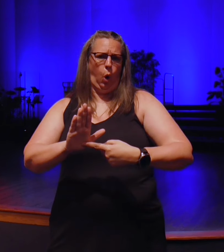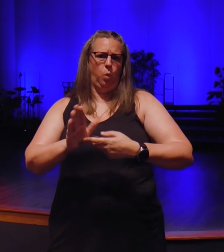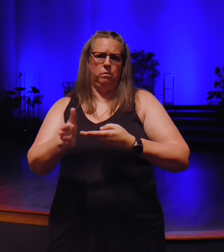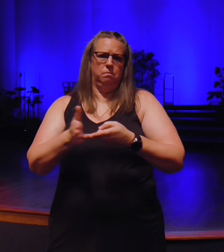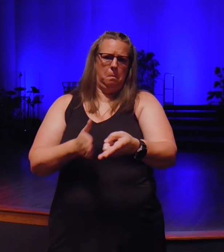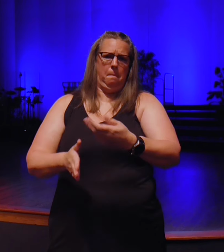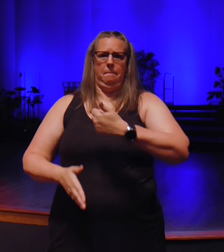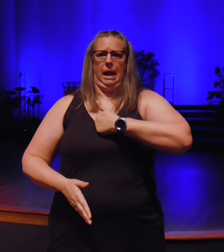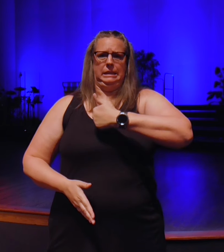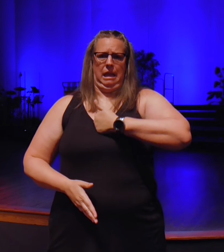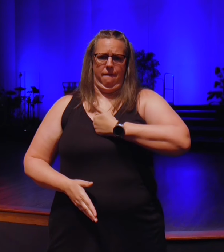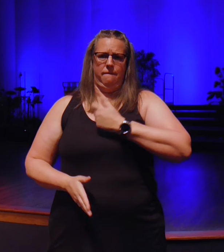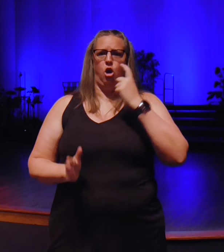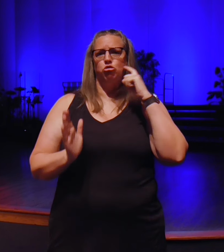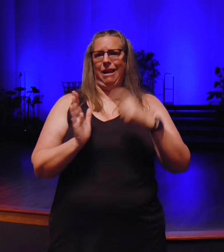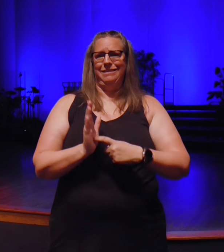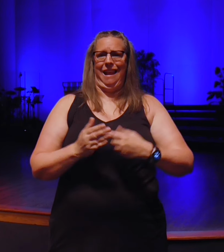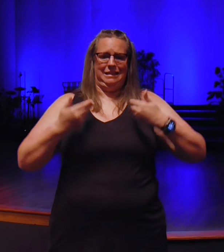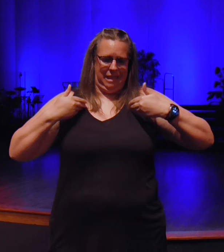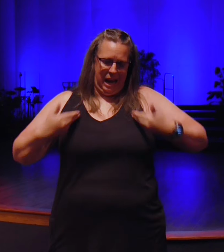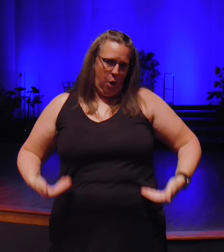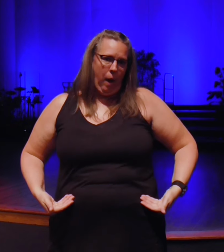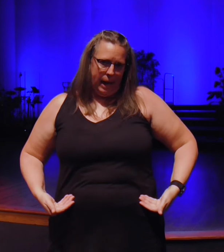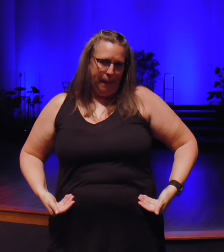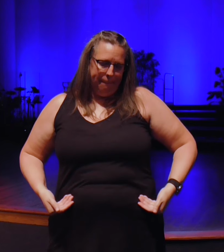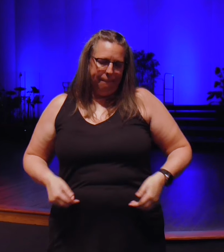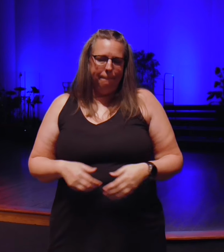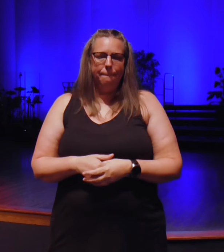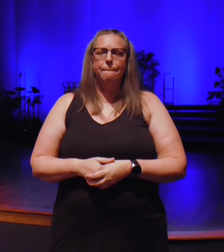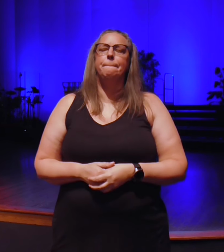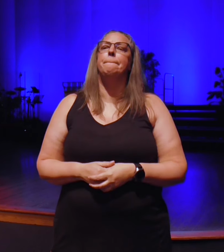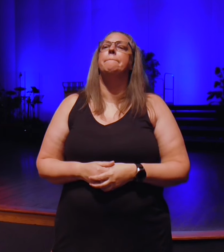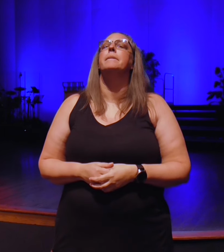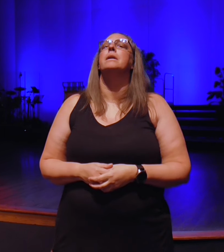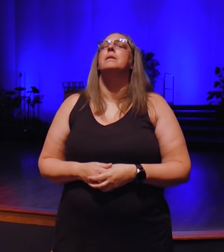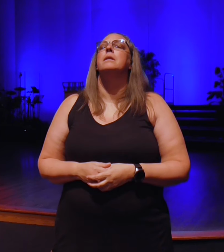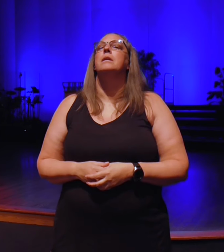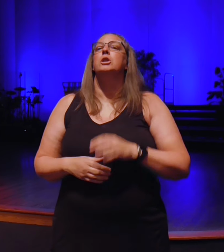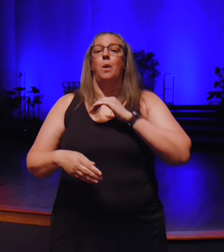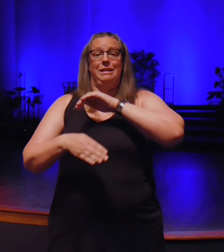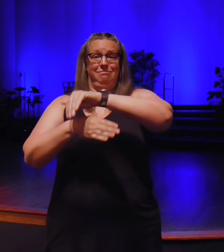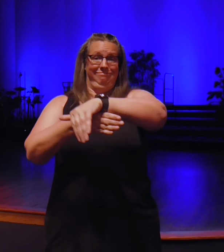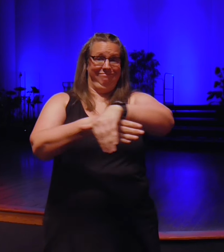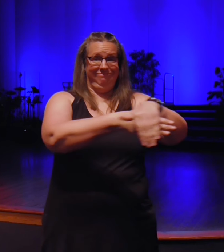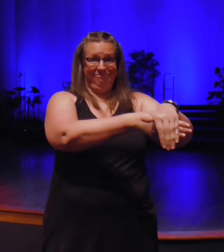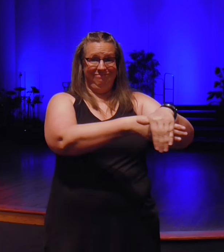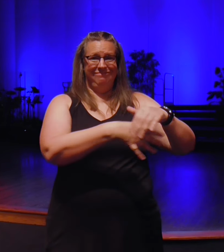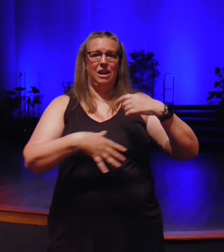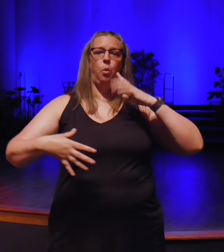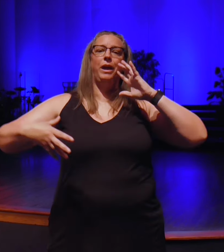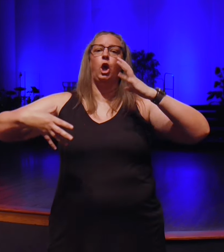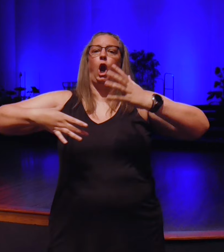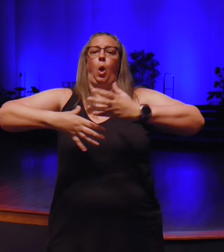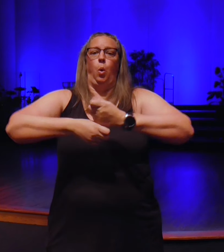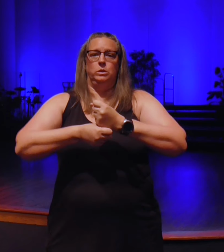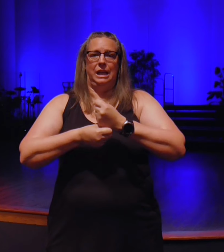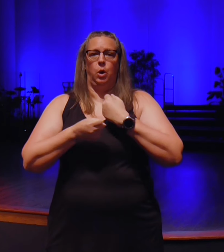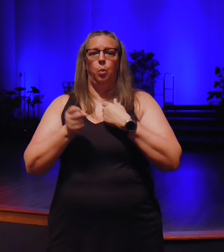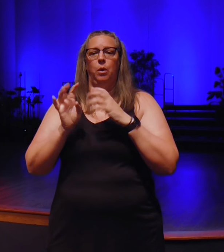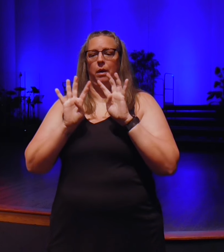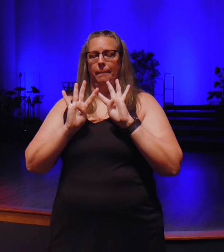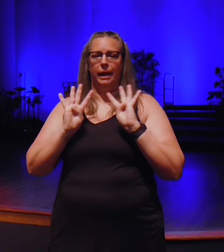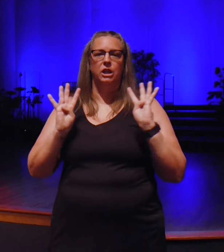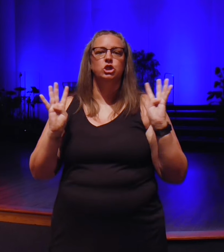just the way they are. And in the evening time, the closing ritual was to create a circle.